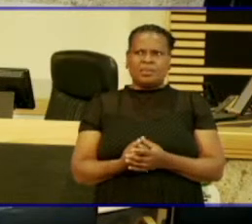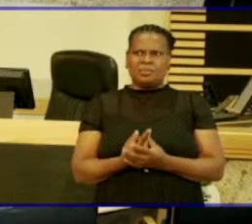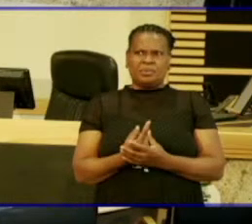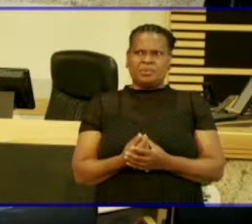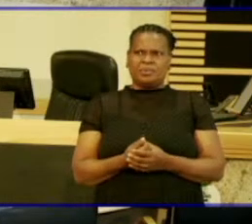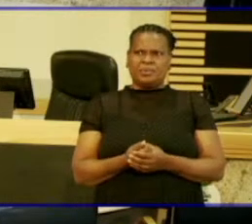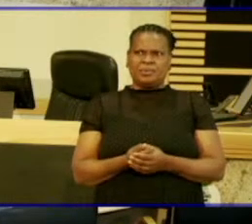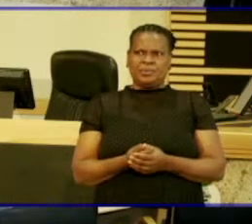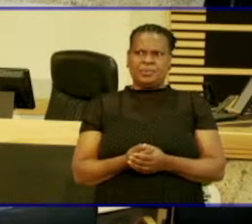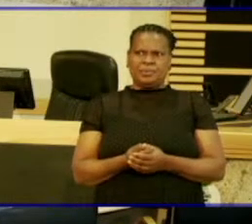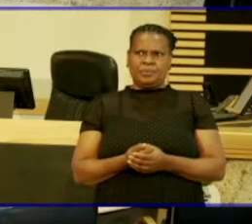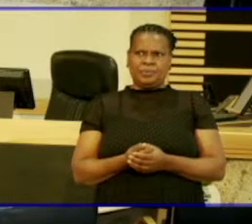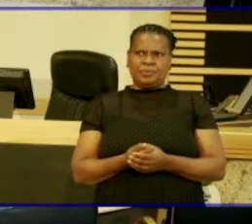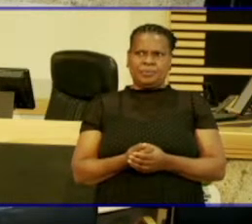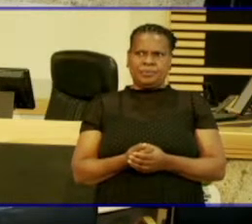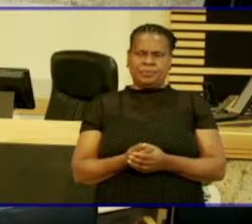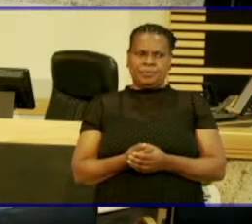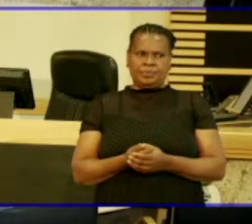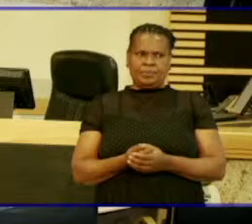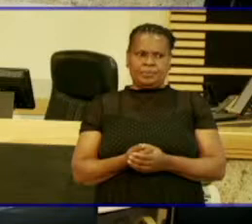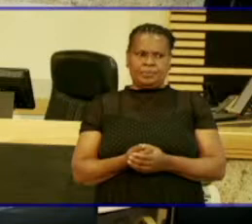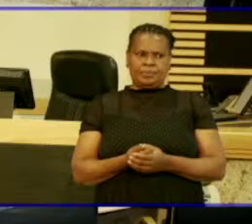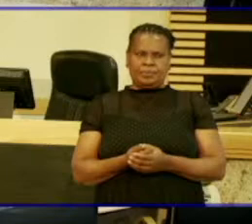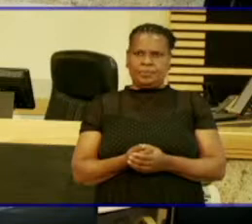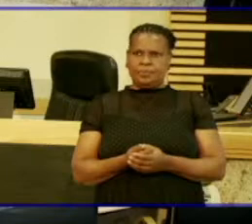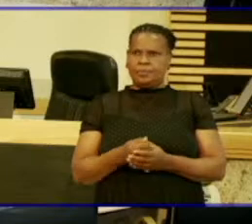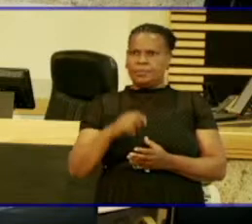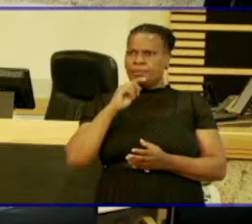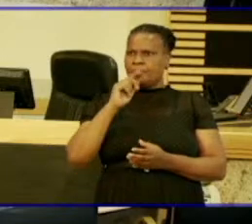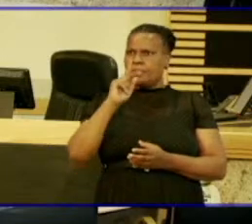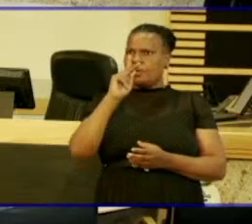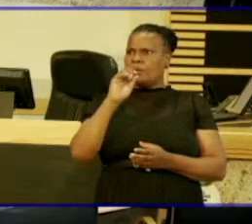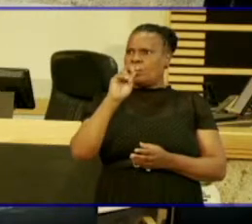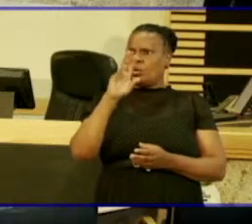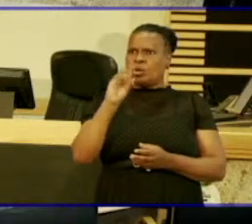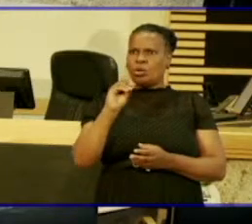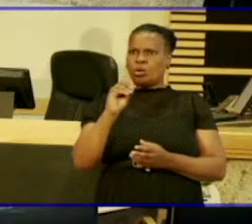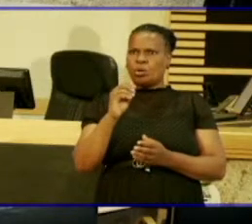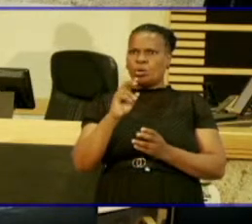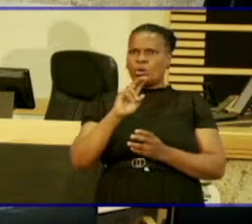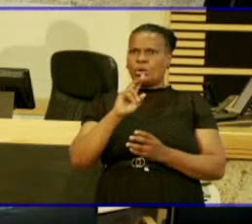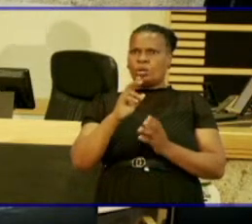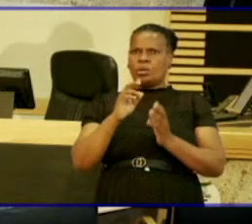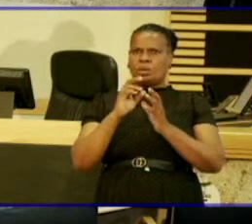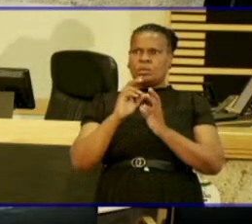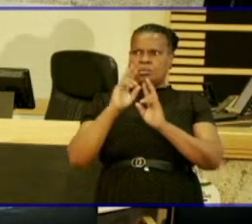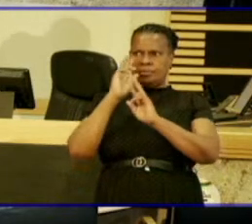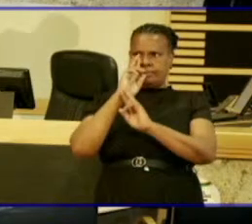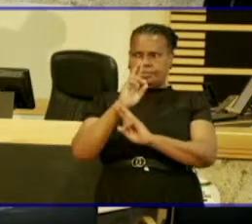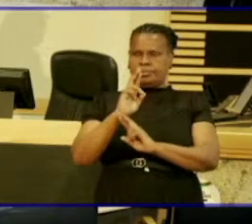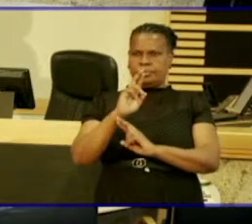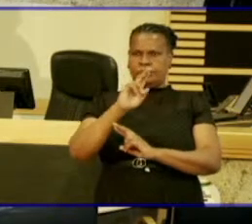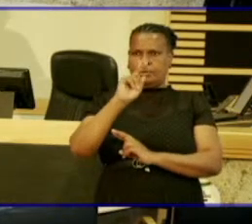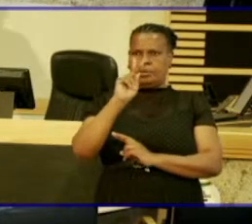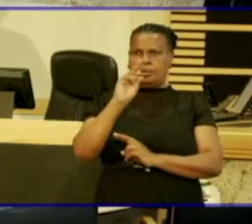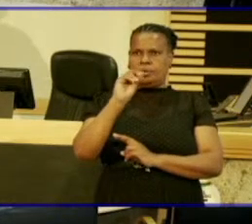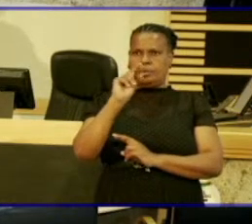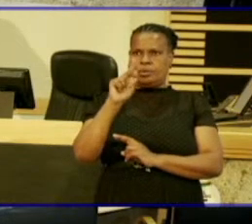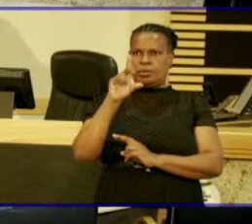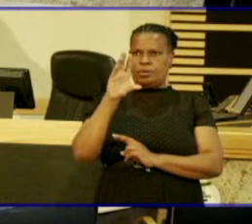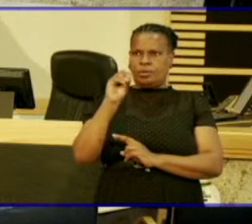Thank you, honorable Ponga. Honorable Ponga, thank you. Thank you, honorable Ponga. I can hear you.